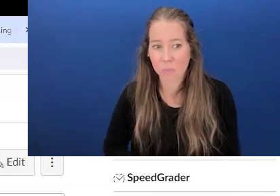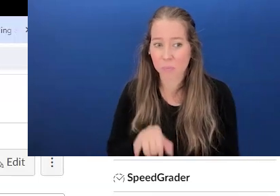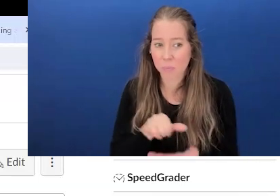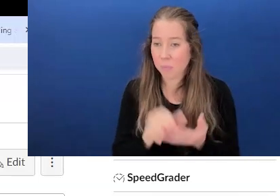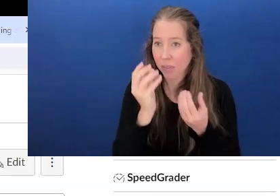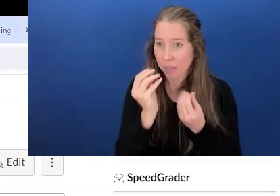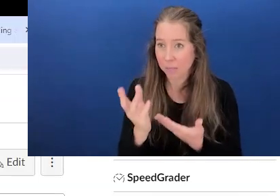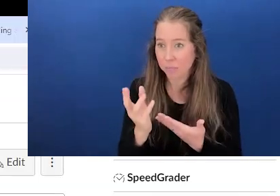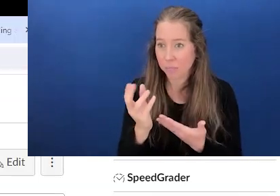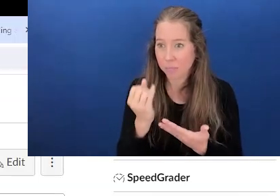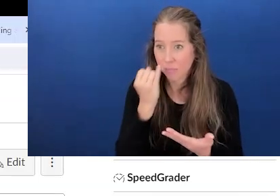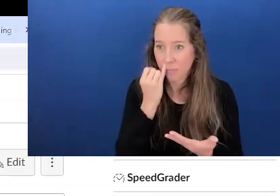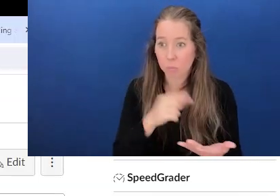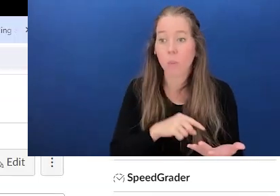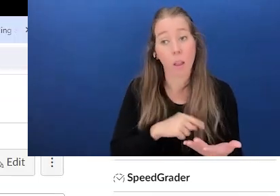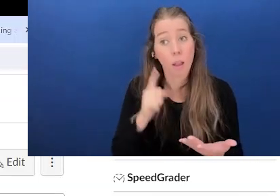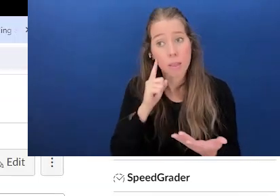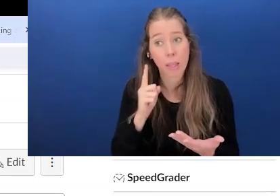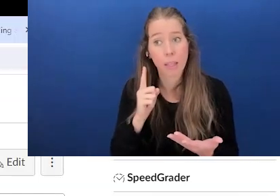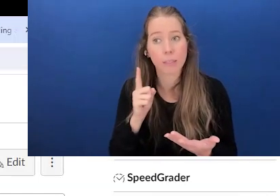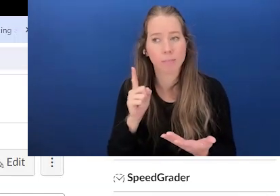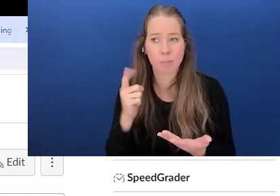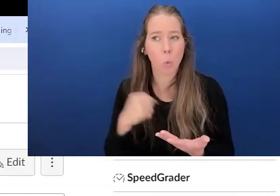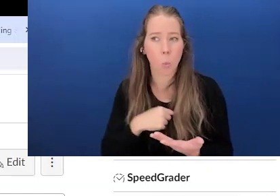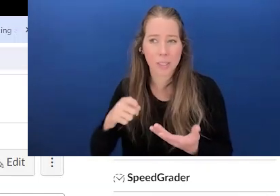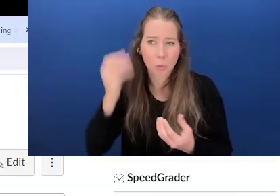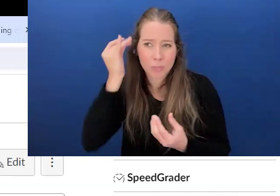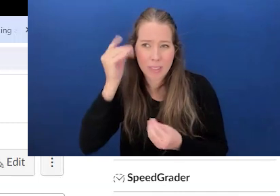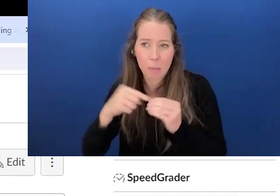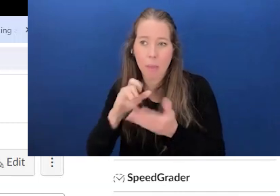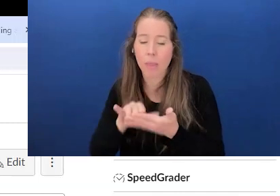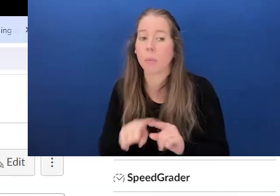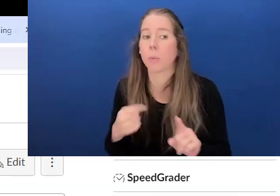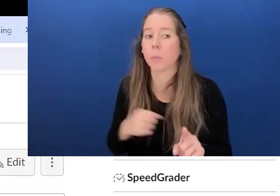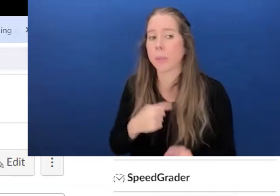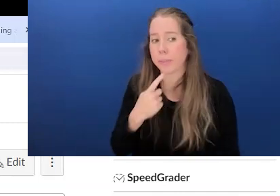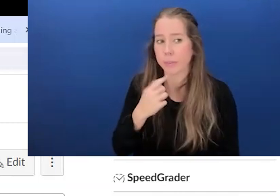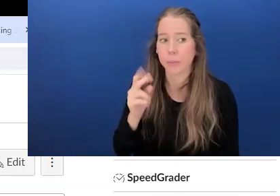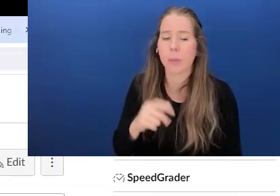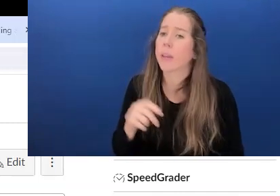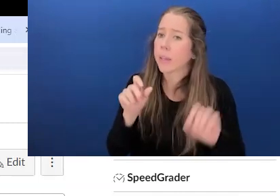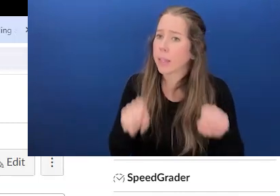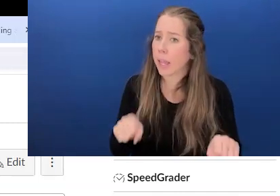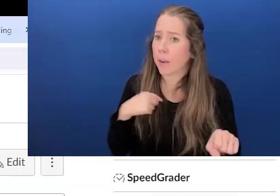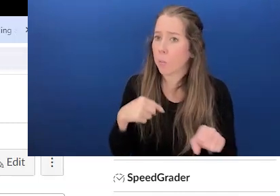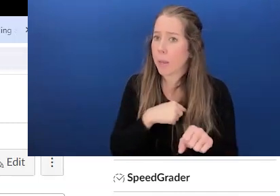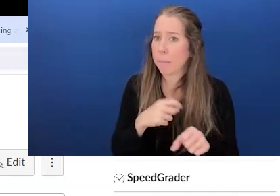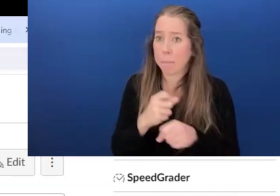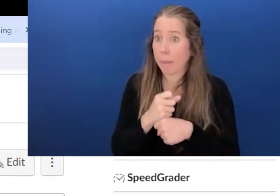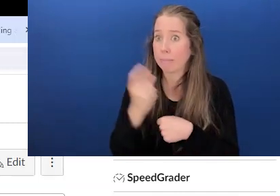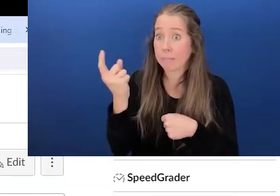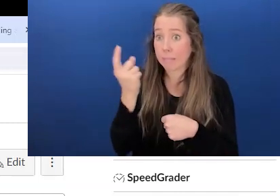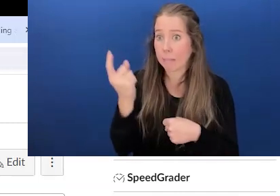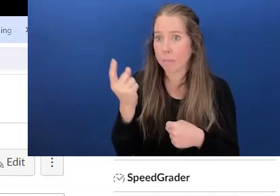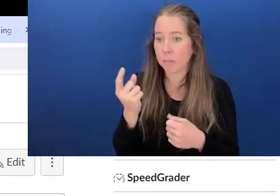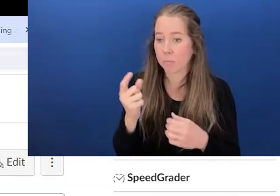information is quality, and I definitely think that's something we have to think about. But what we said is, can we create something that